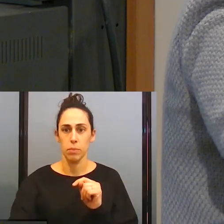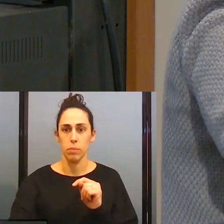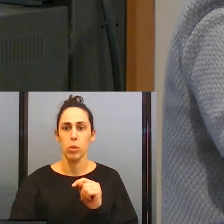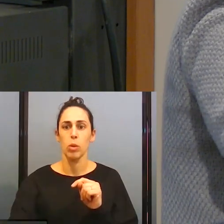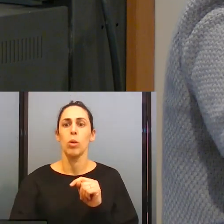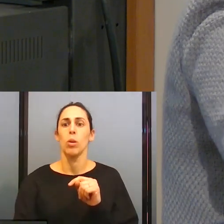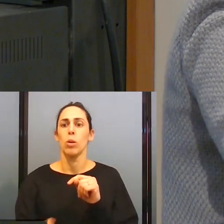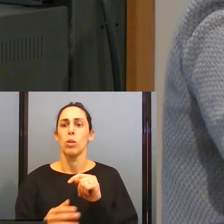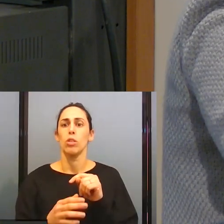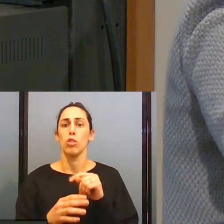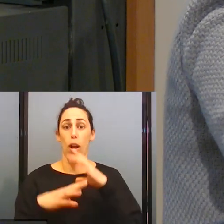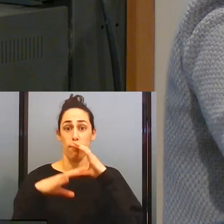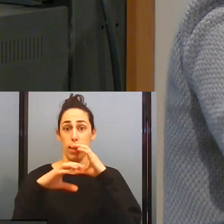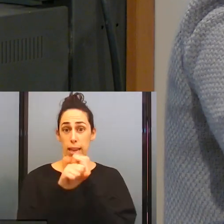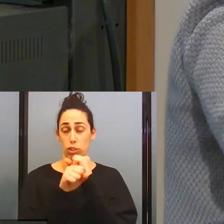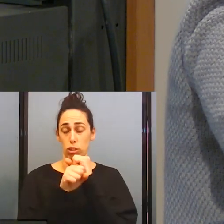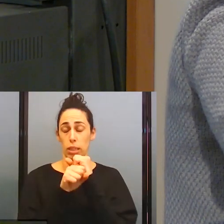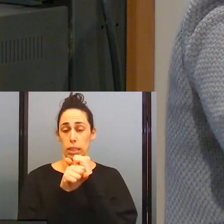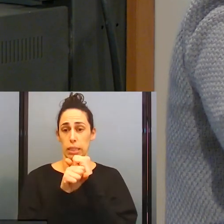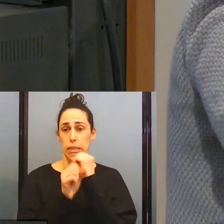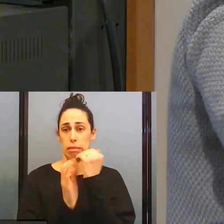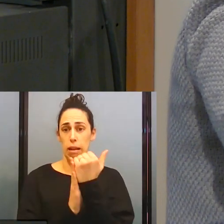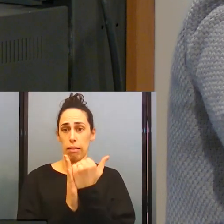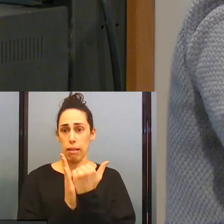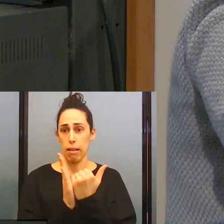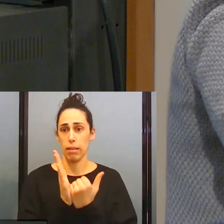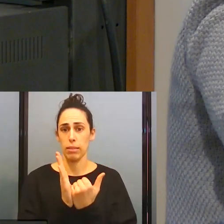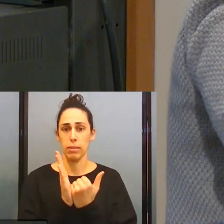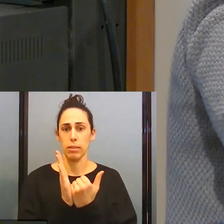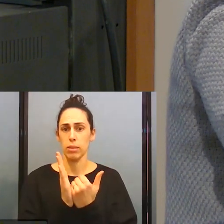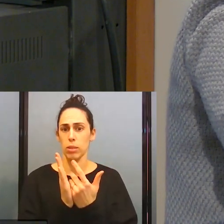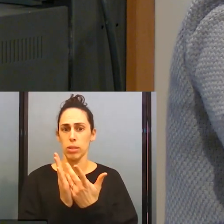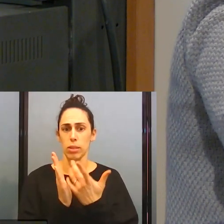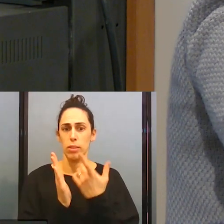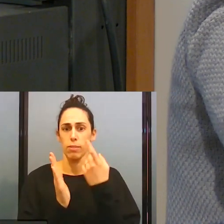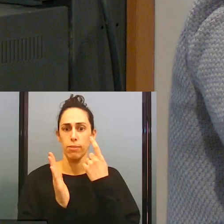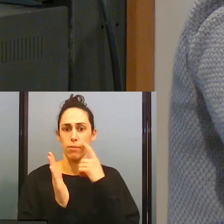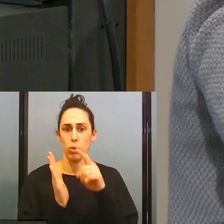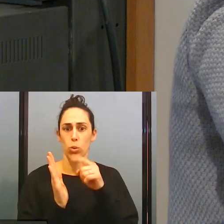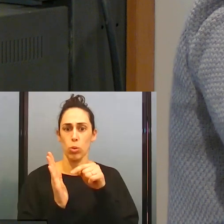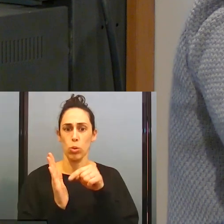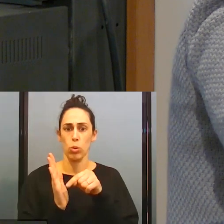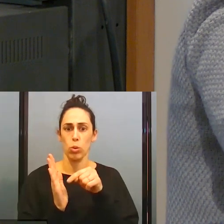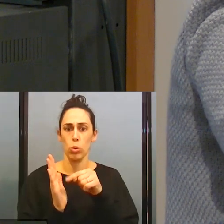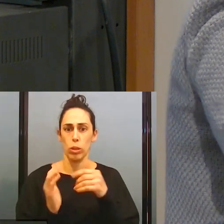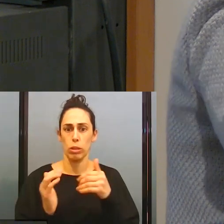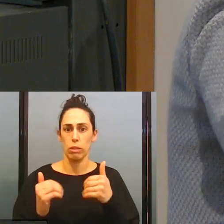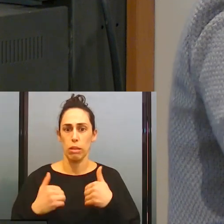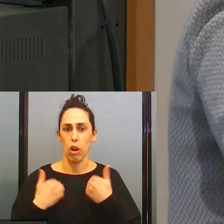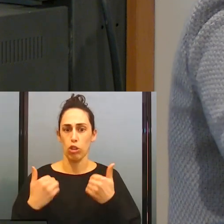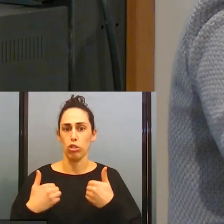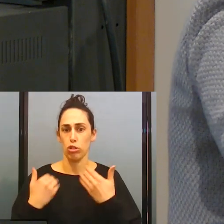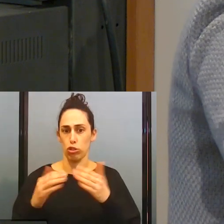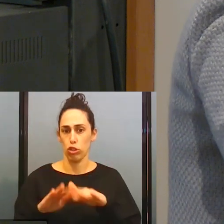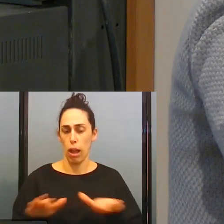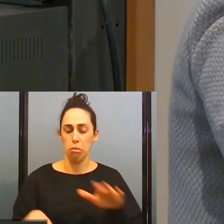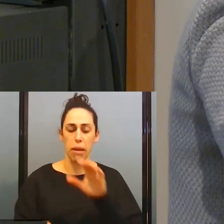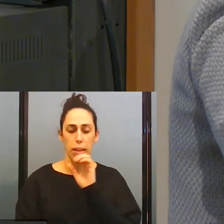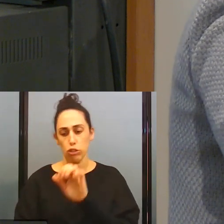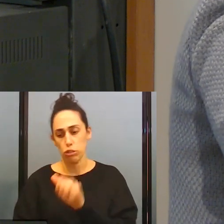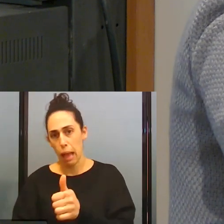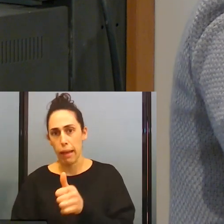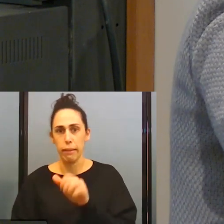workers when treating kids on their own? If a younger child, for example, 10 or 11 years old, discloses something